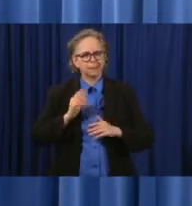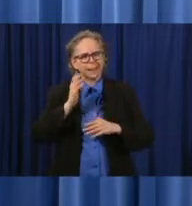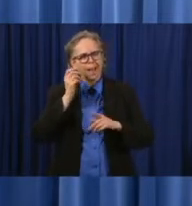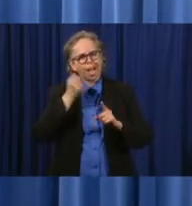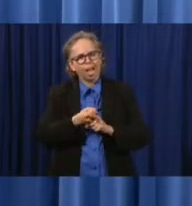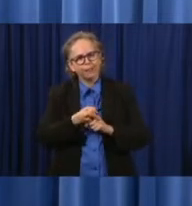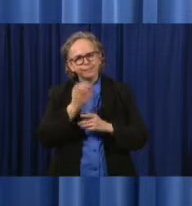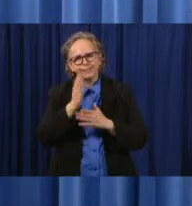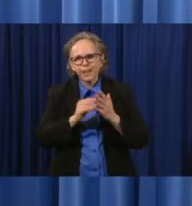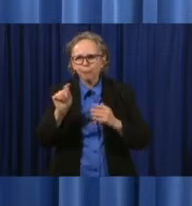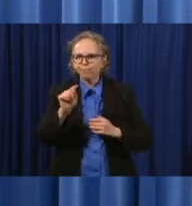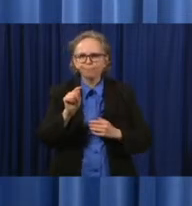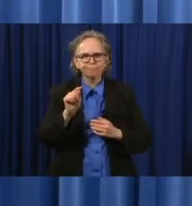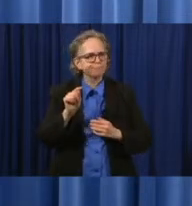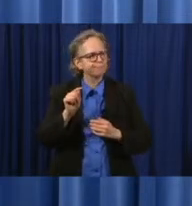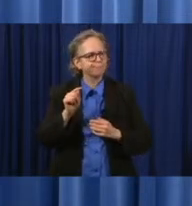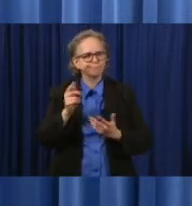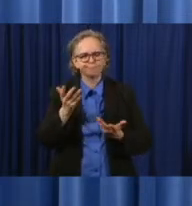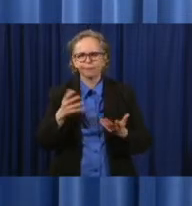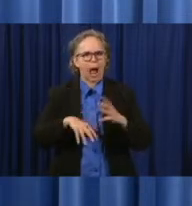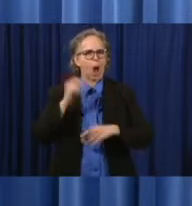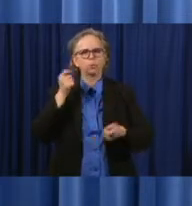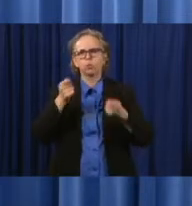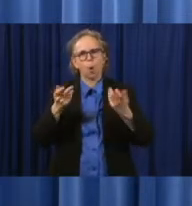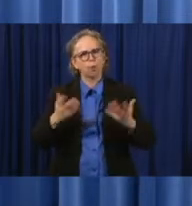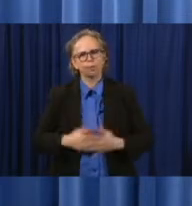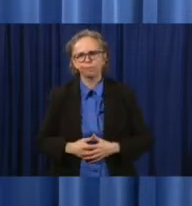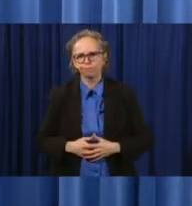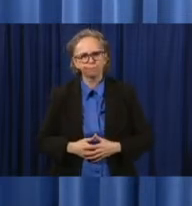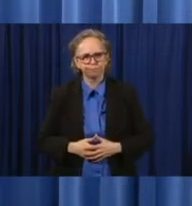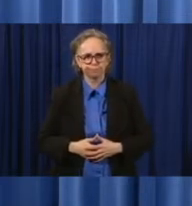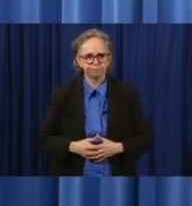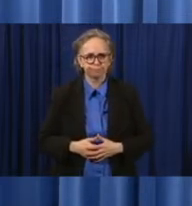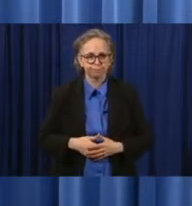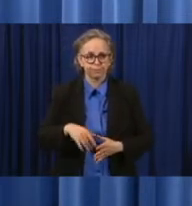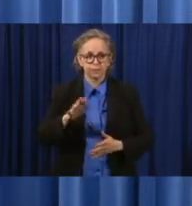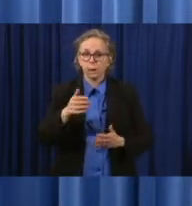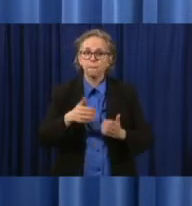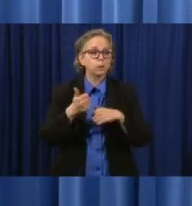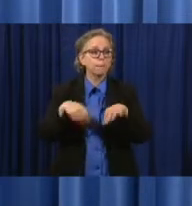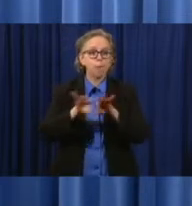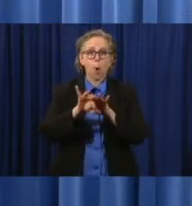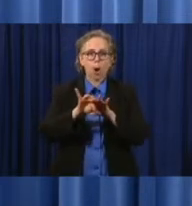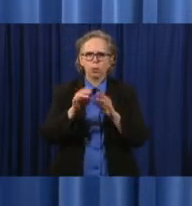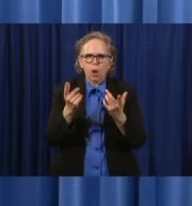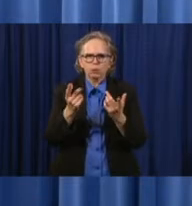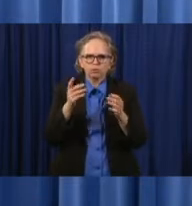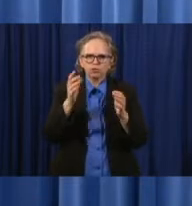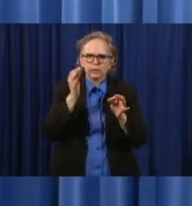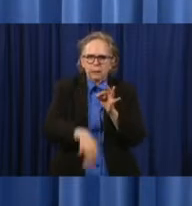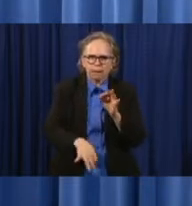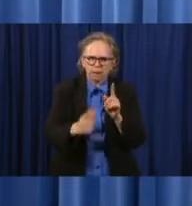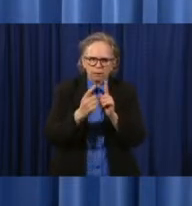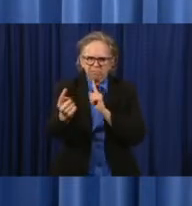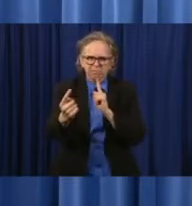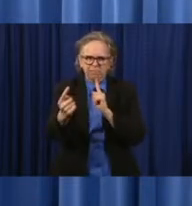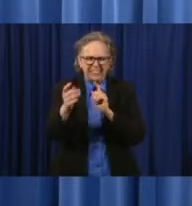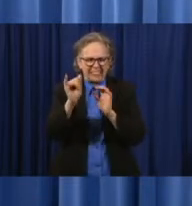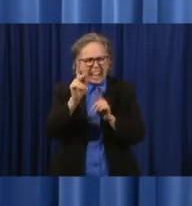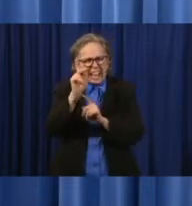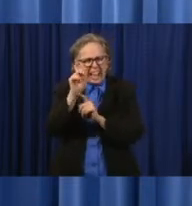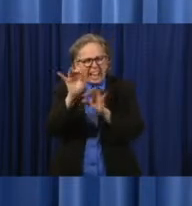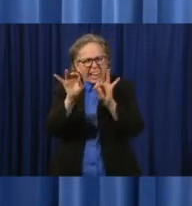out of hand. And again, what do you look at? You look at the distance. The distance is the key. I mean, that is how we slow this